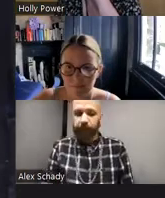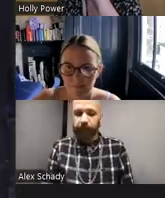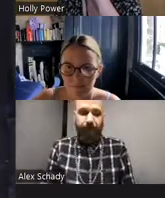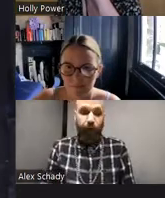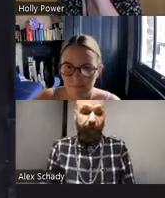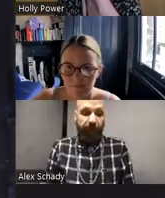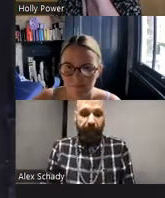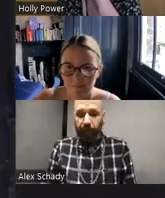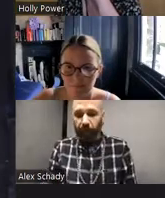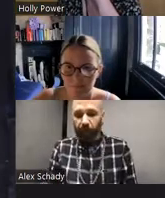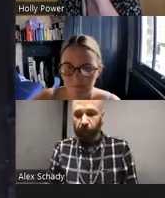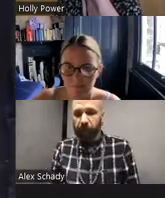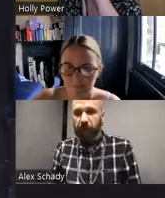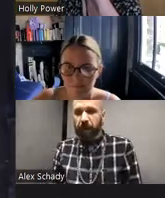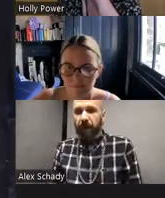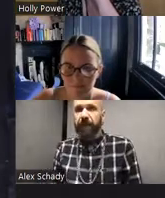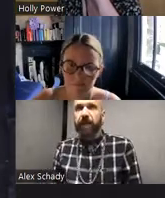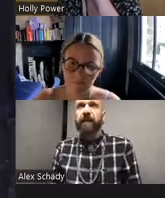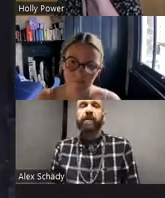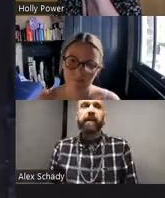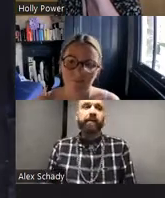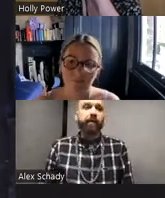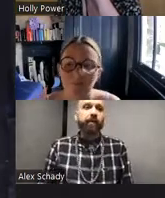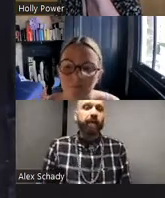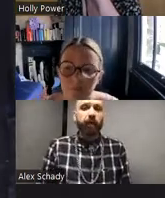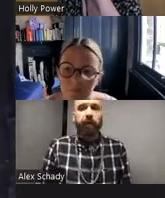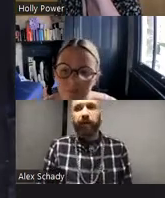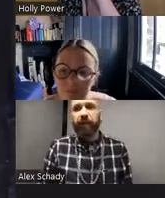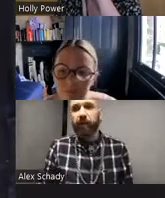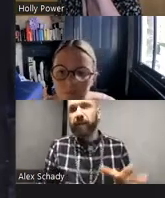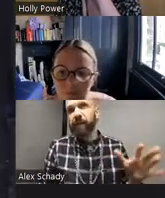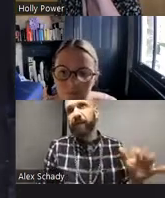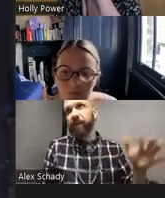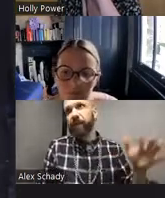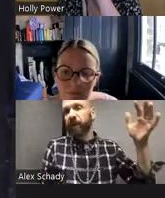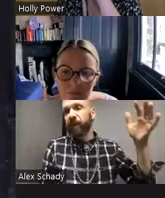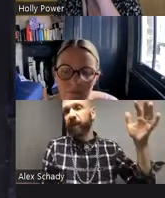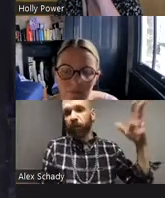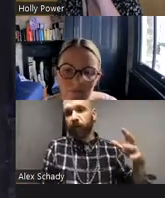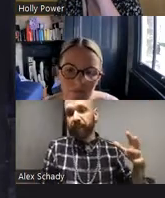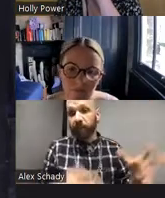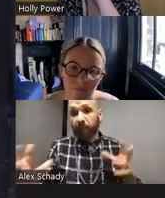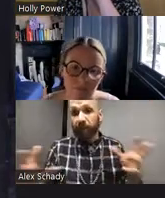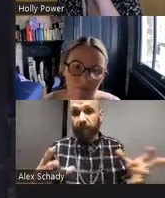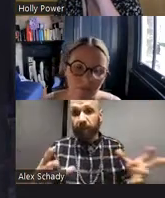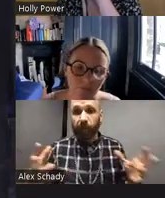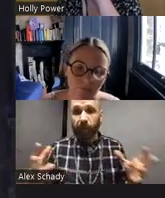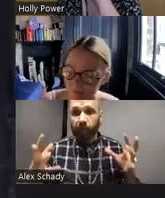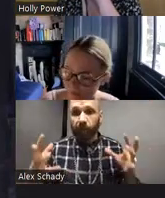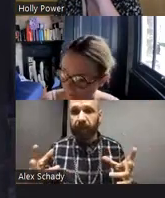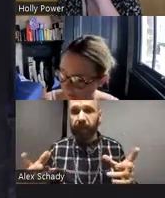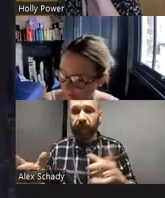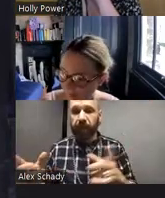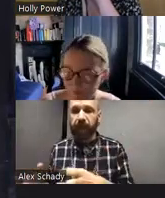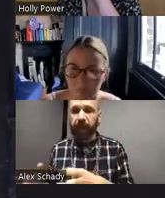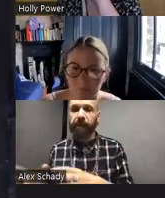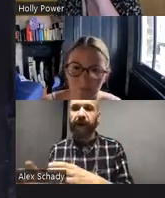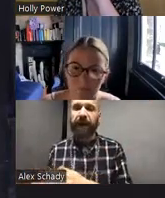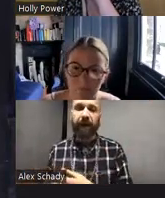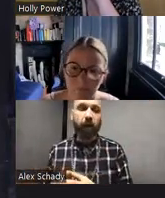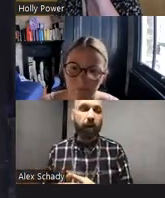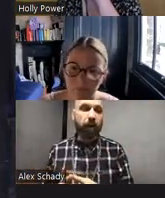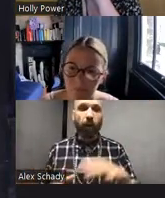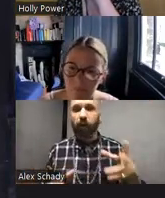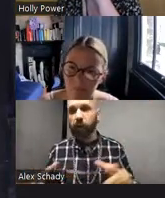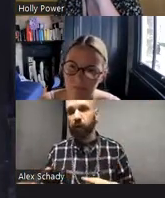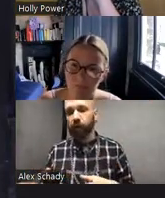more jointly moving forward. And initially I responded very positively. And the reason I did was because it was a coincidence, but we'd already started thinking about